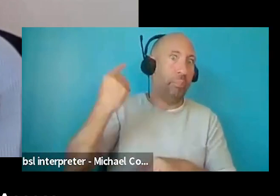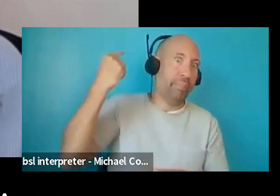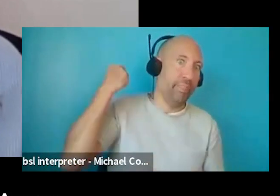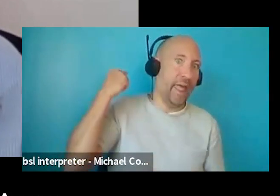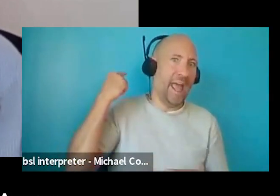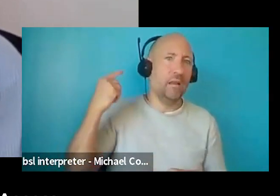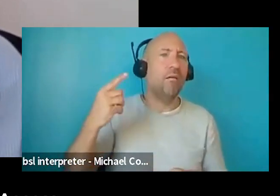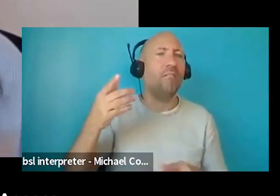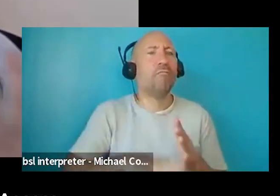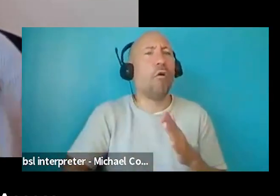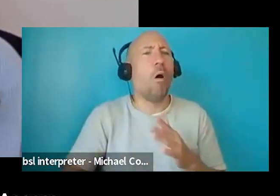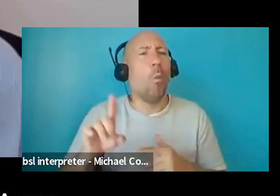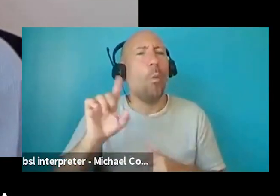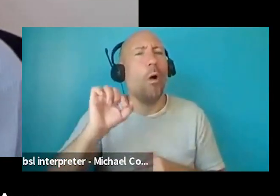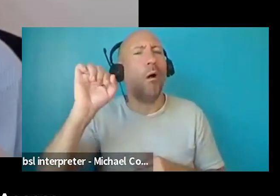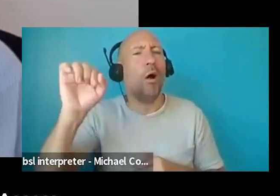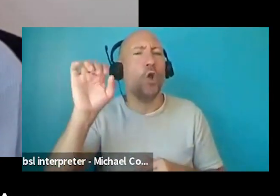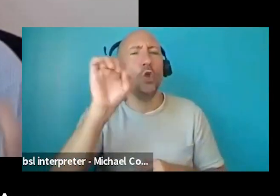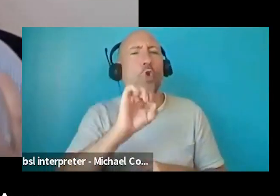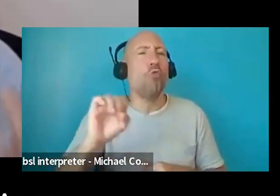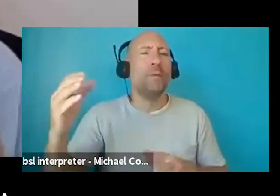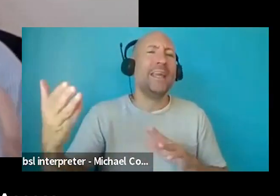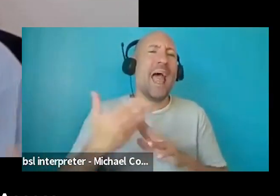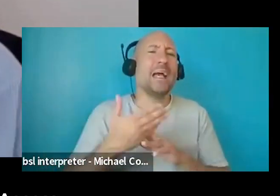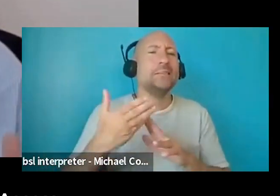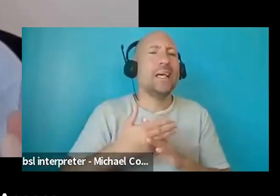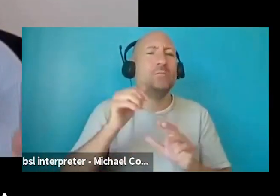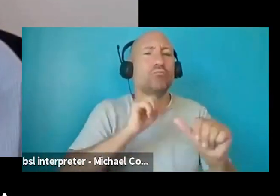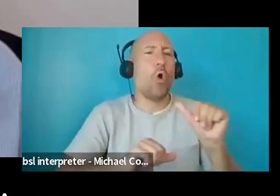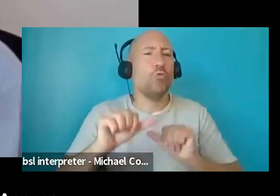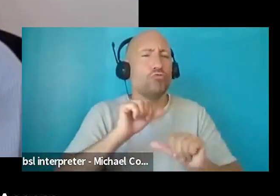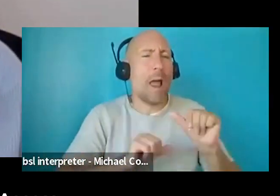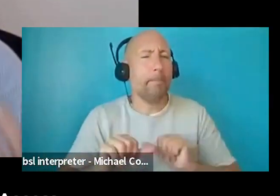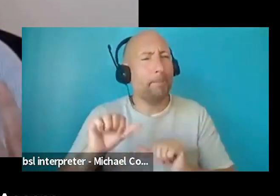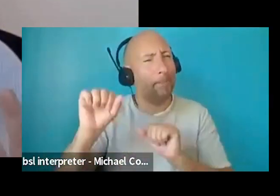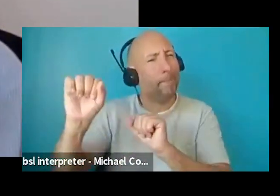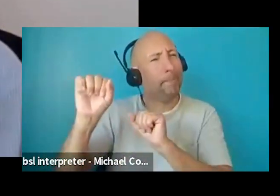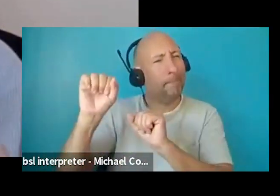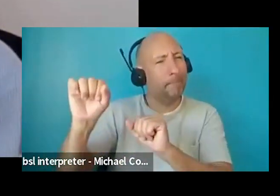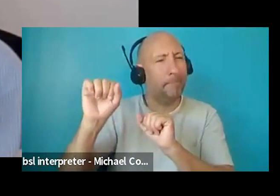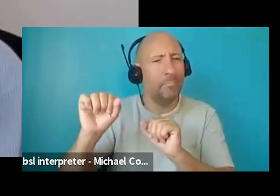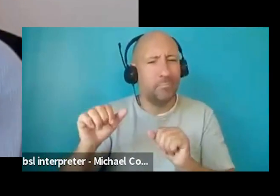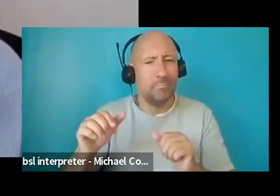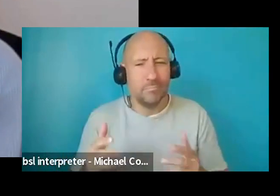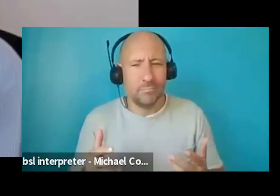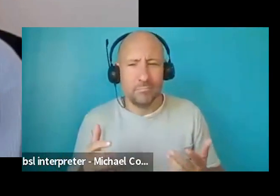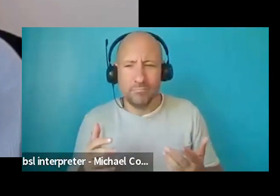the Europe Beyond Access program in Italy and abroad. So